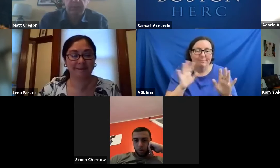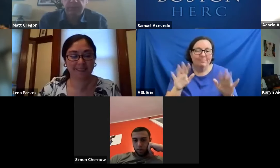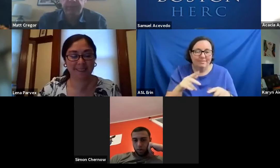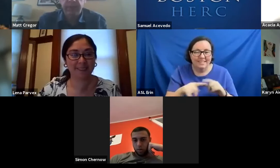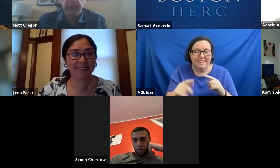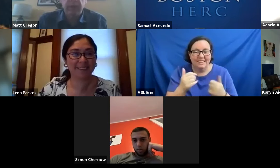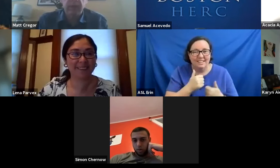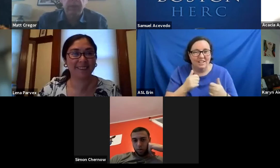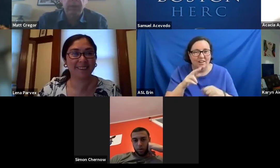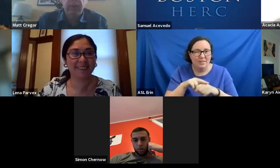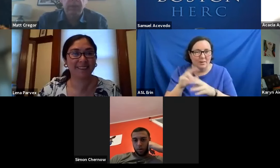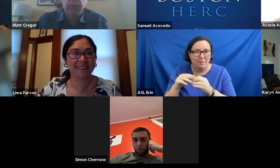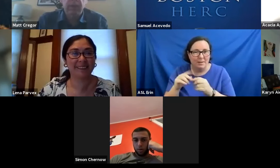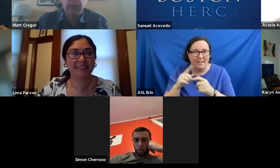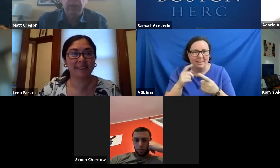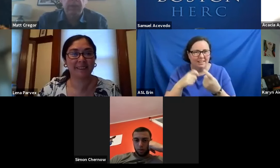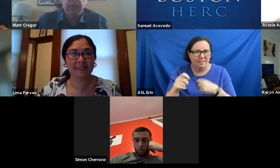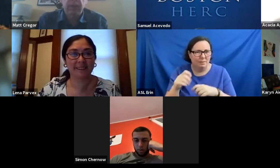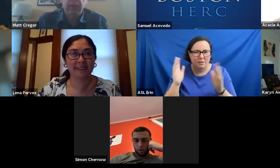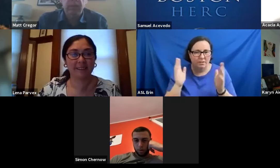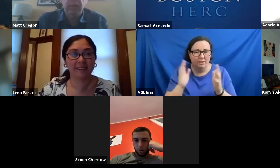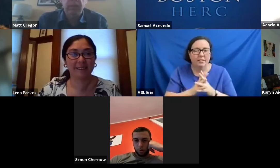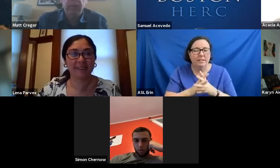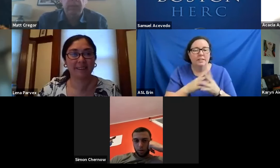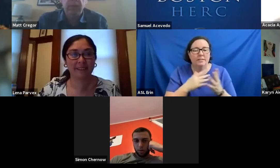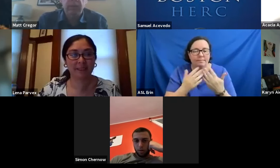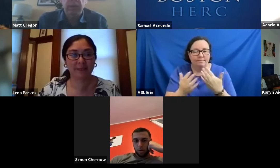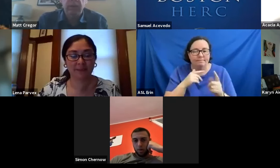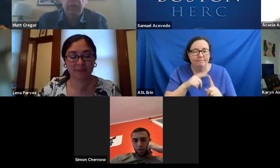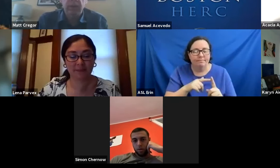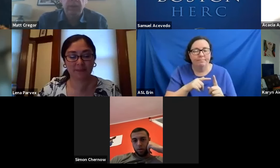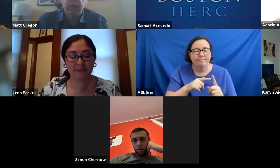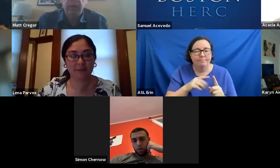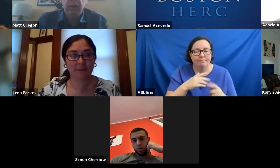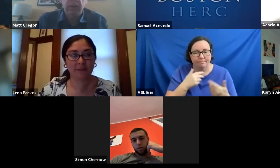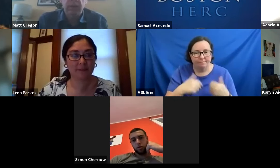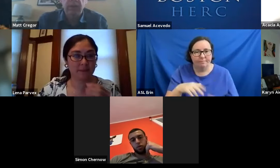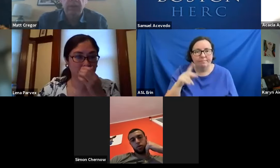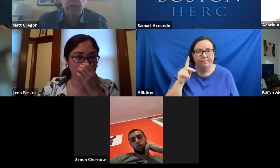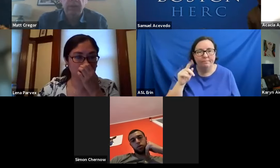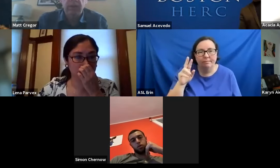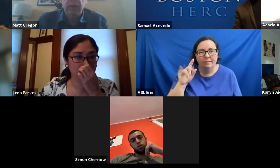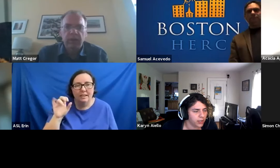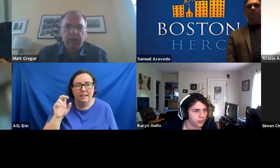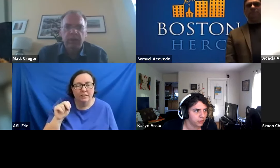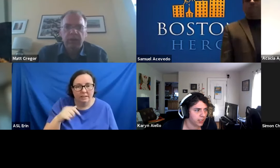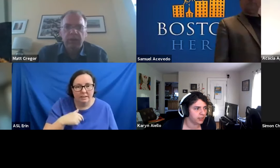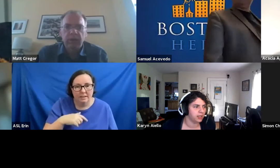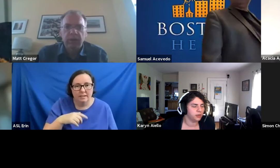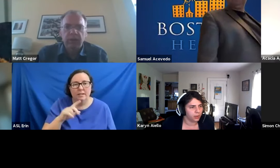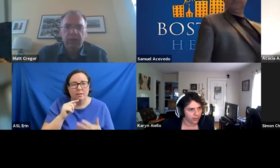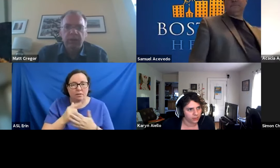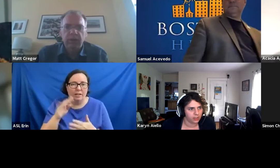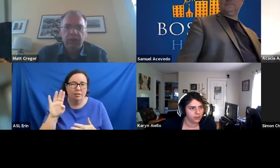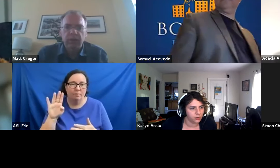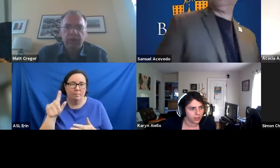Sorry, I was in a normal meeting and then it just sort of put me in here. But anyway, my name is Karen. I am a graduate of Boston Latin